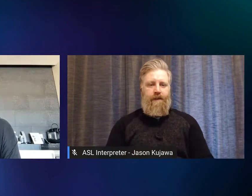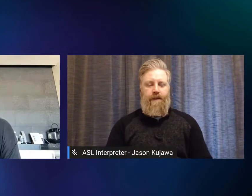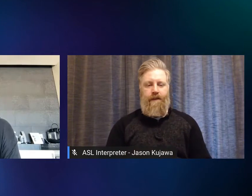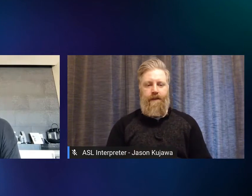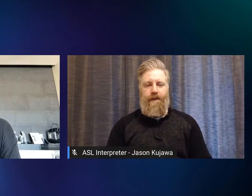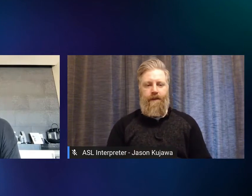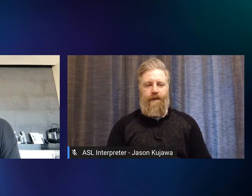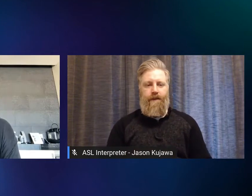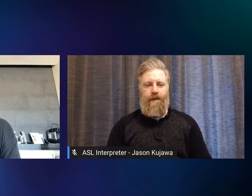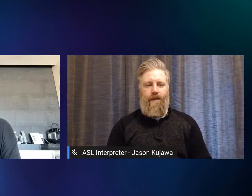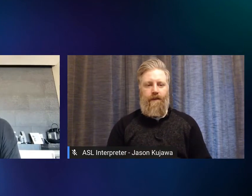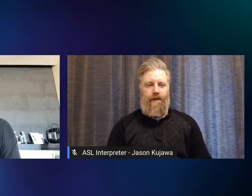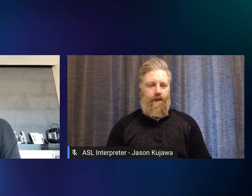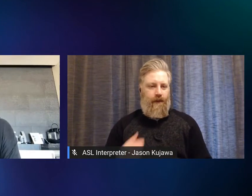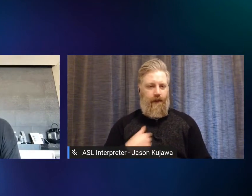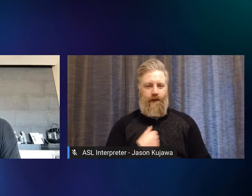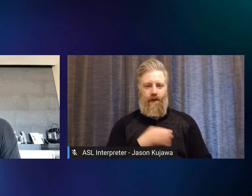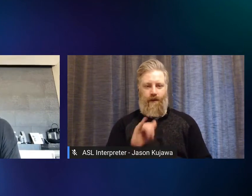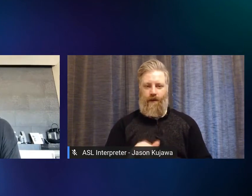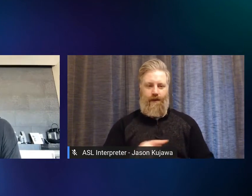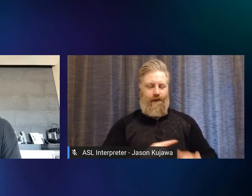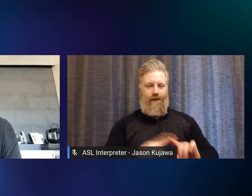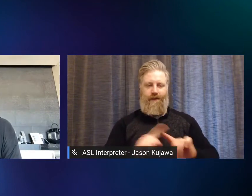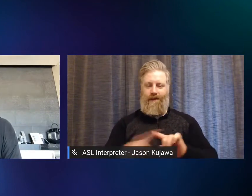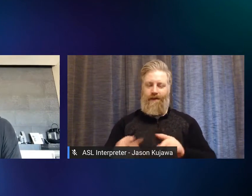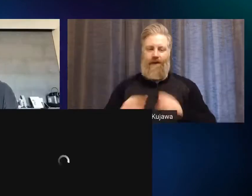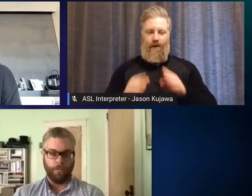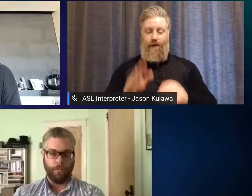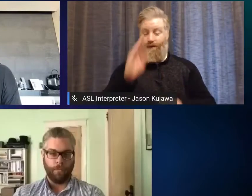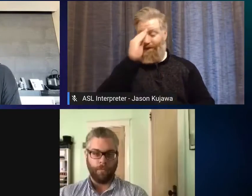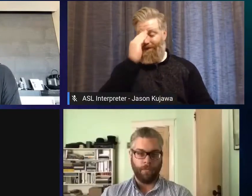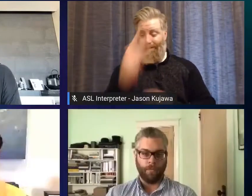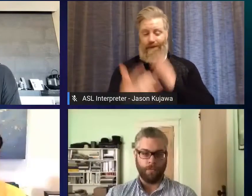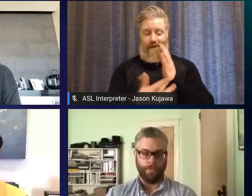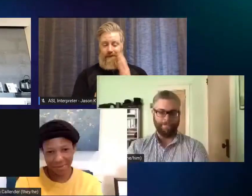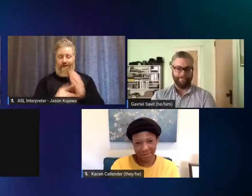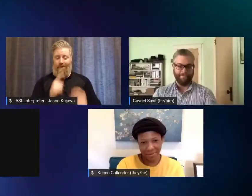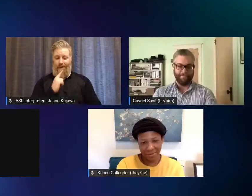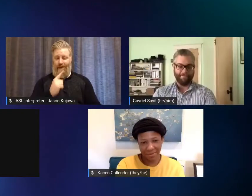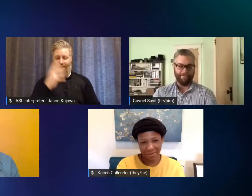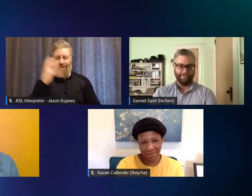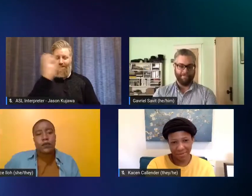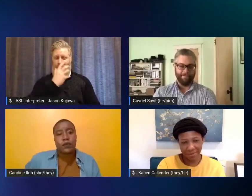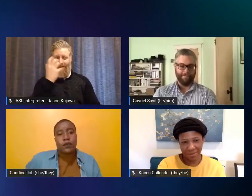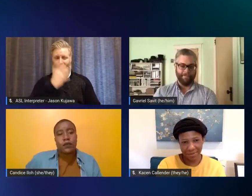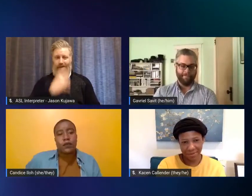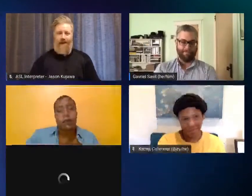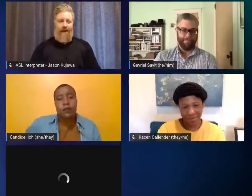We're doing this all kinds of ways. Y'all, technology is amazing. All right, let's get it started. Let's jump in.